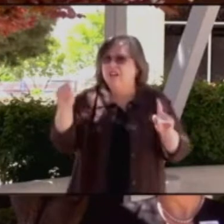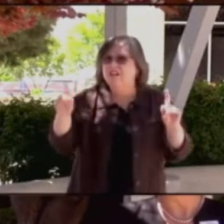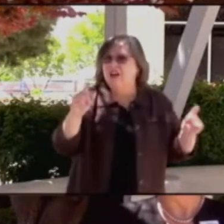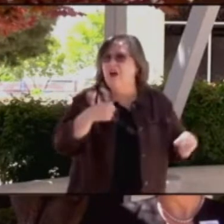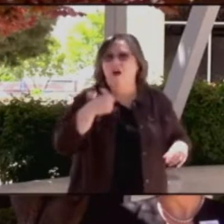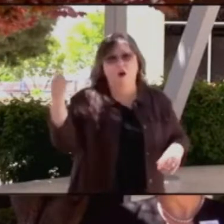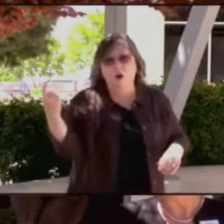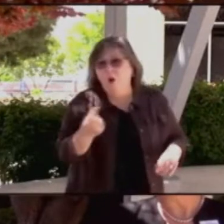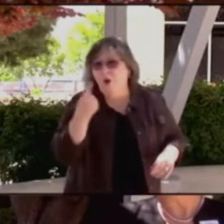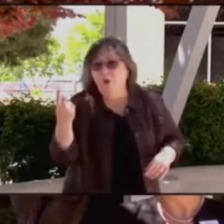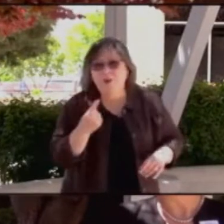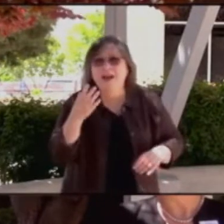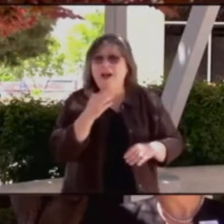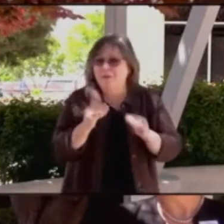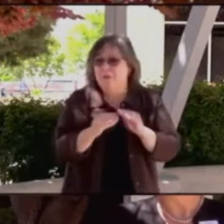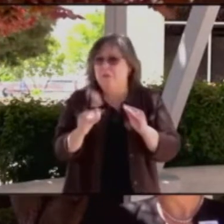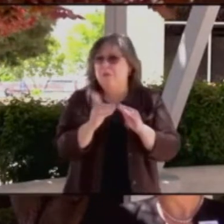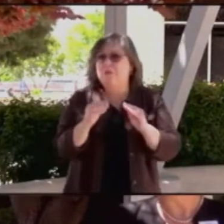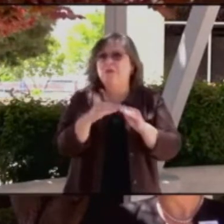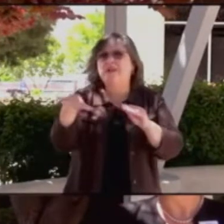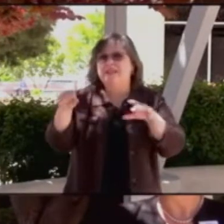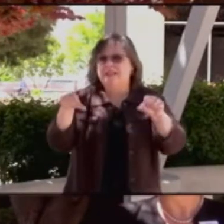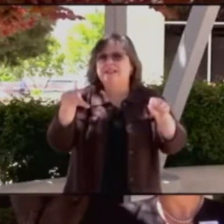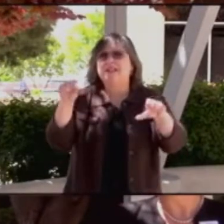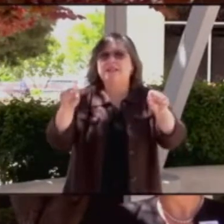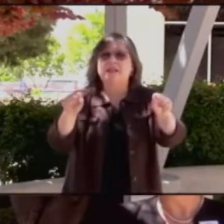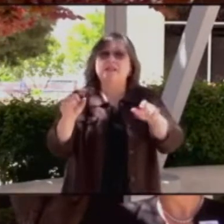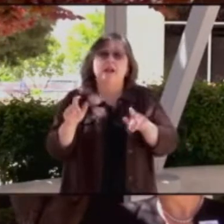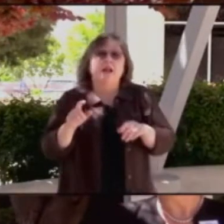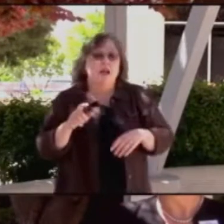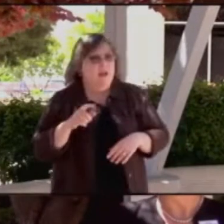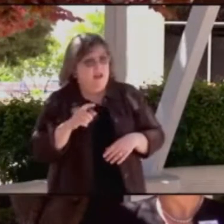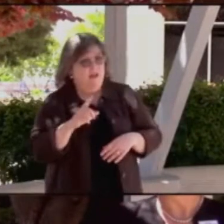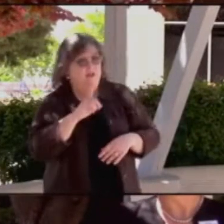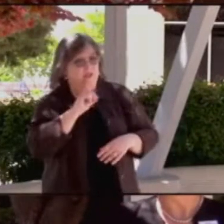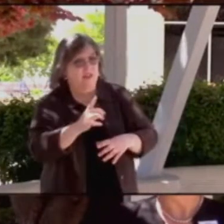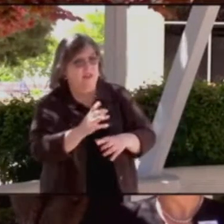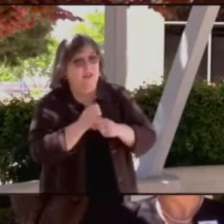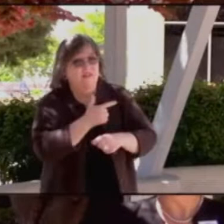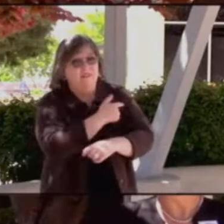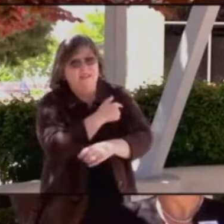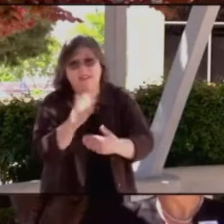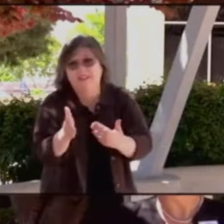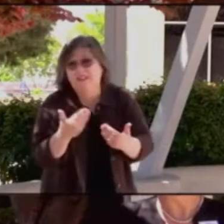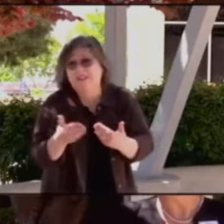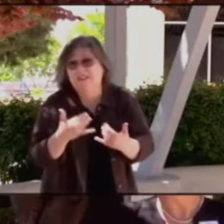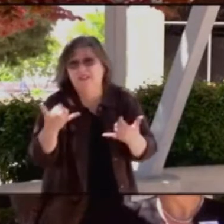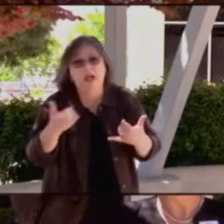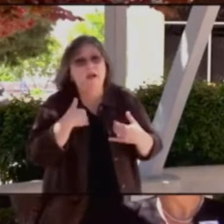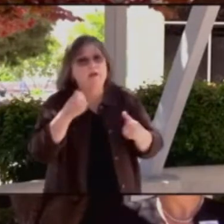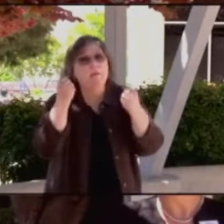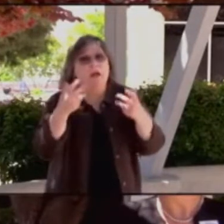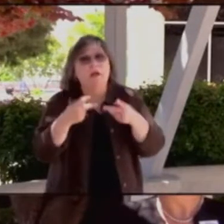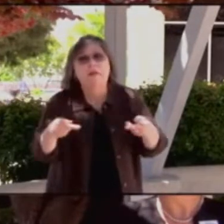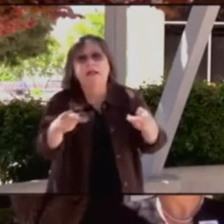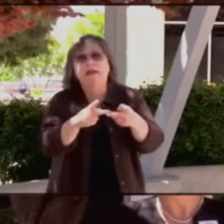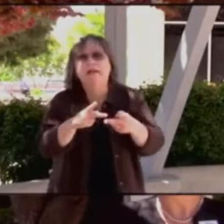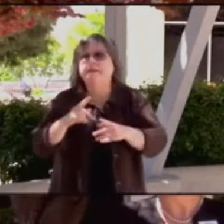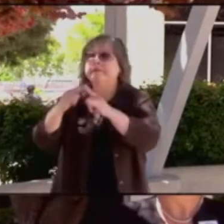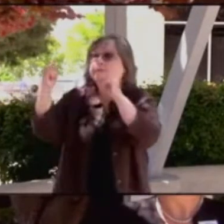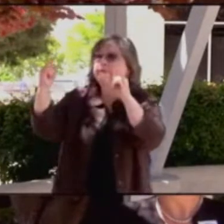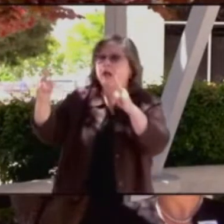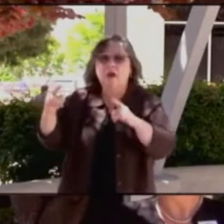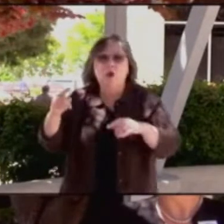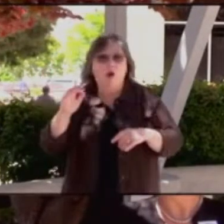Getting vaccinated, as James Williams said, has never been easier. There are multiple sites throughout the county where residents 12